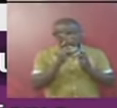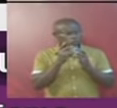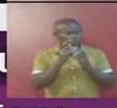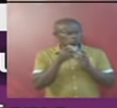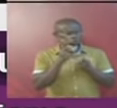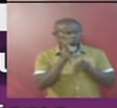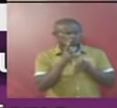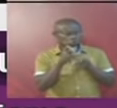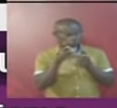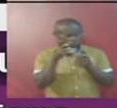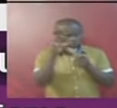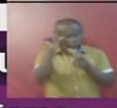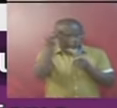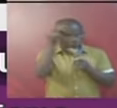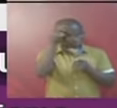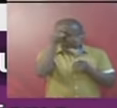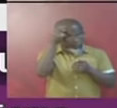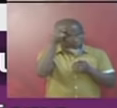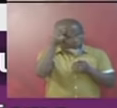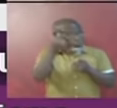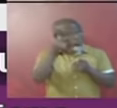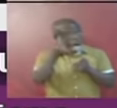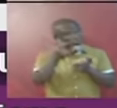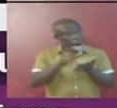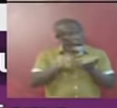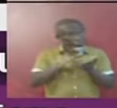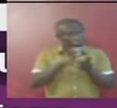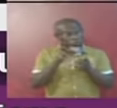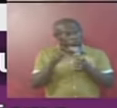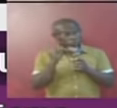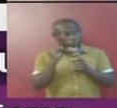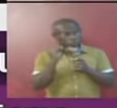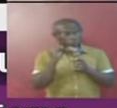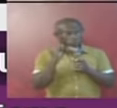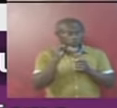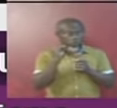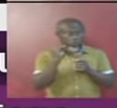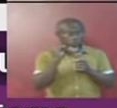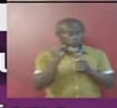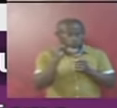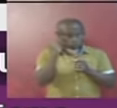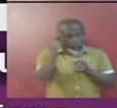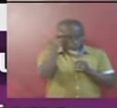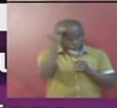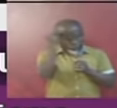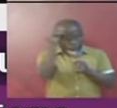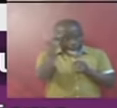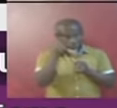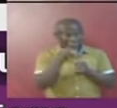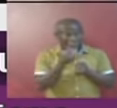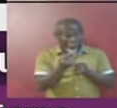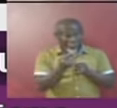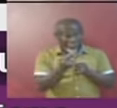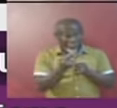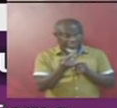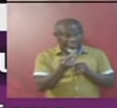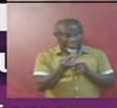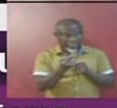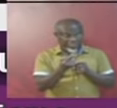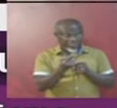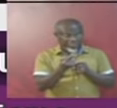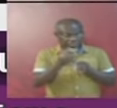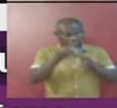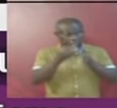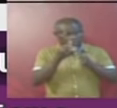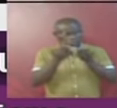your opinions. Are you looking at Tobago, or would you care to look at Tobago as a test case for Trinidad